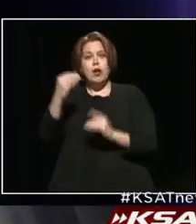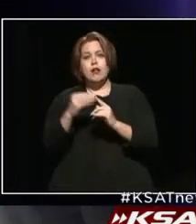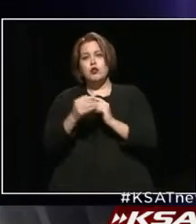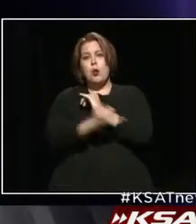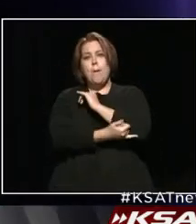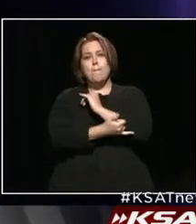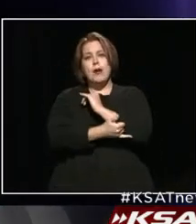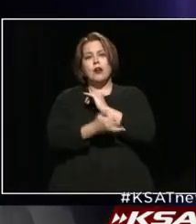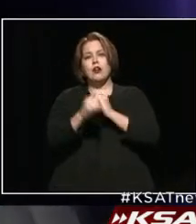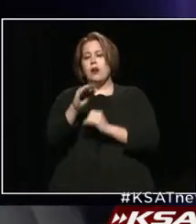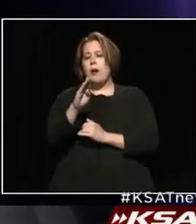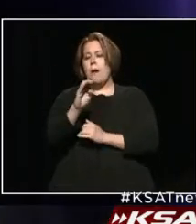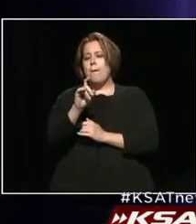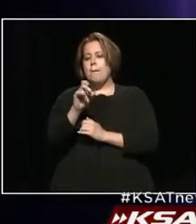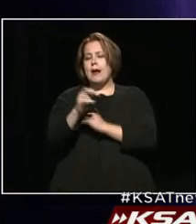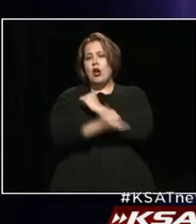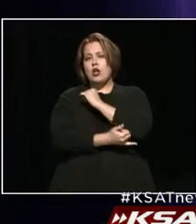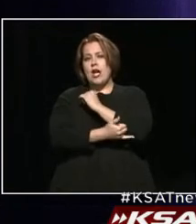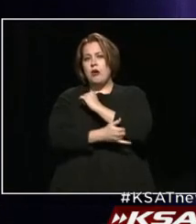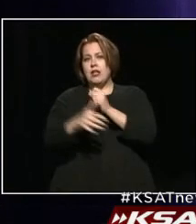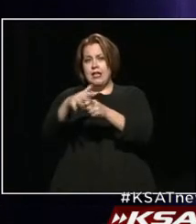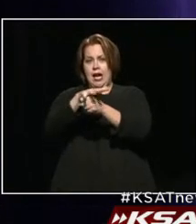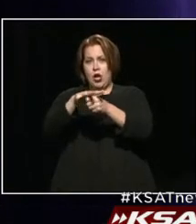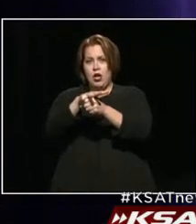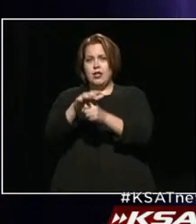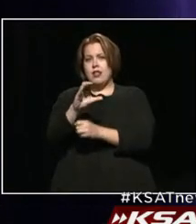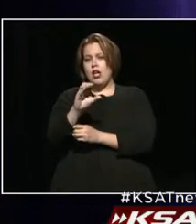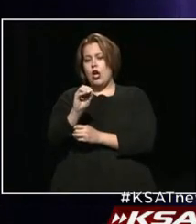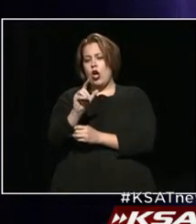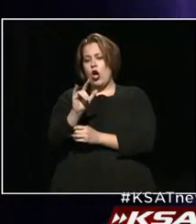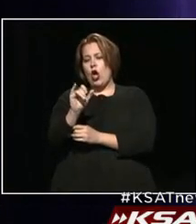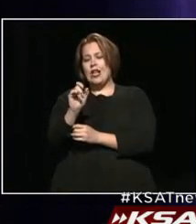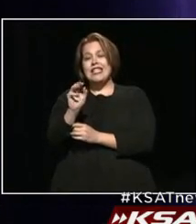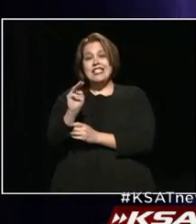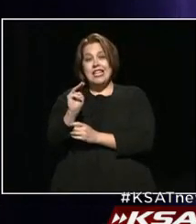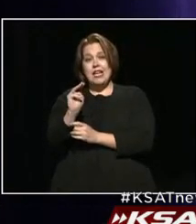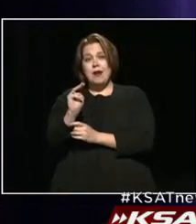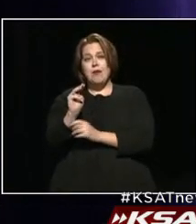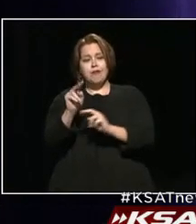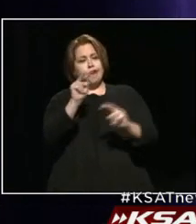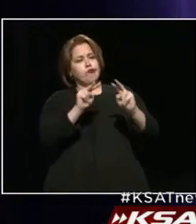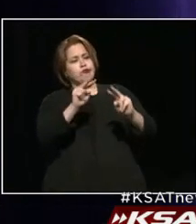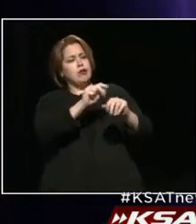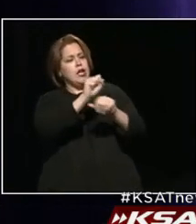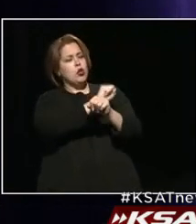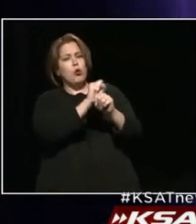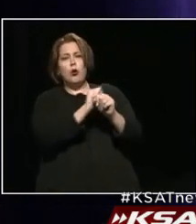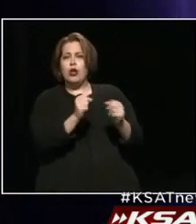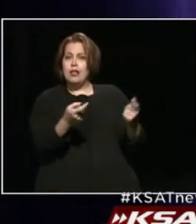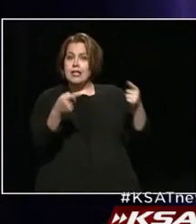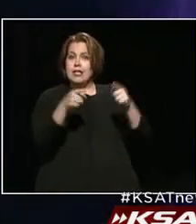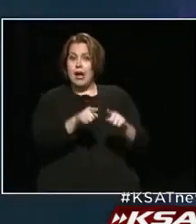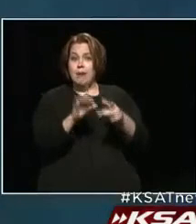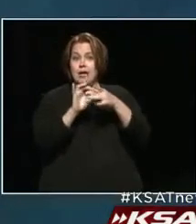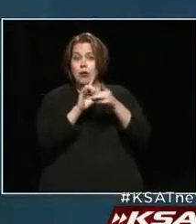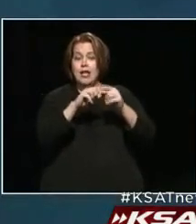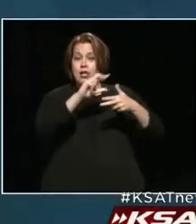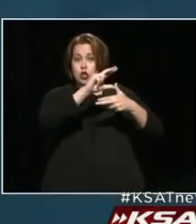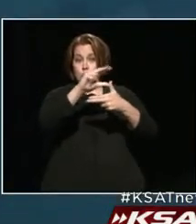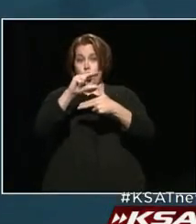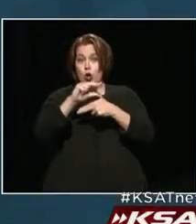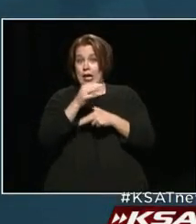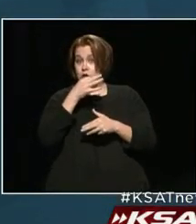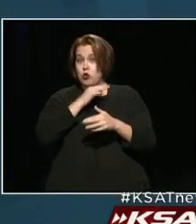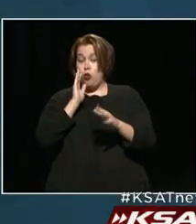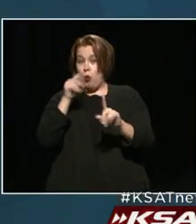County grounds today, the Coliseum and the arena, and looking at the work that we're doing on the hurricane that's about